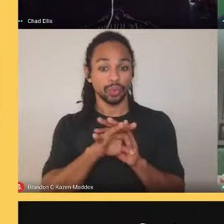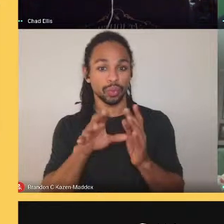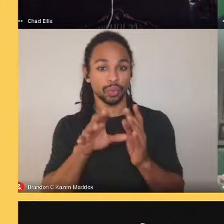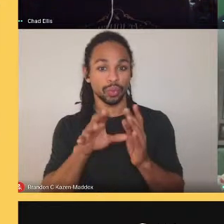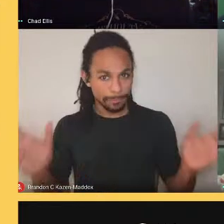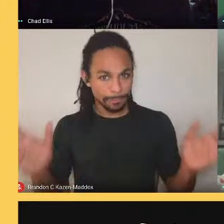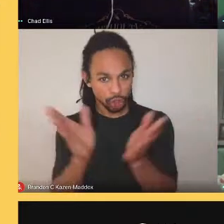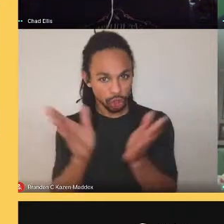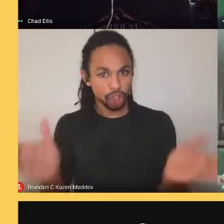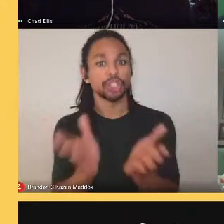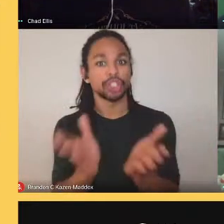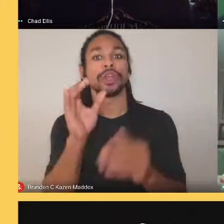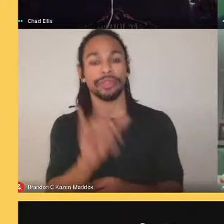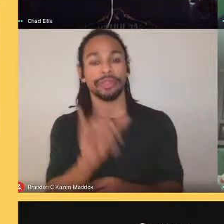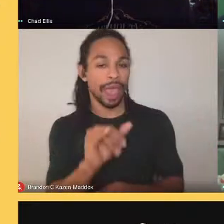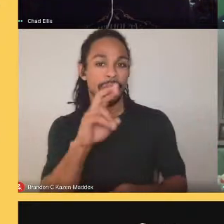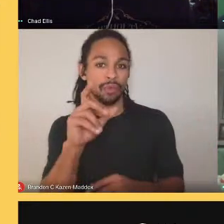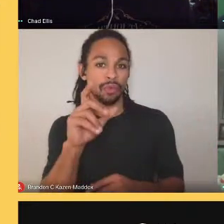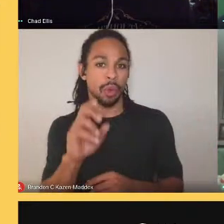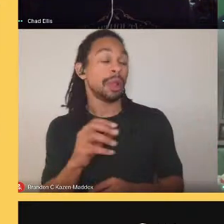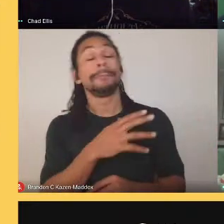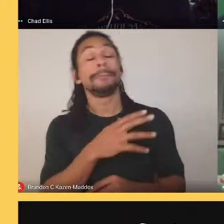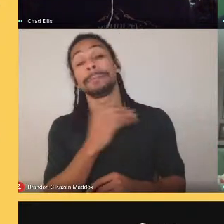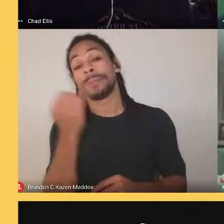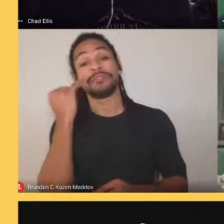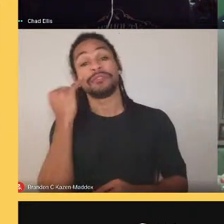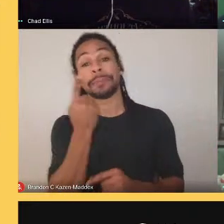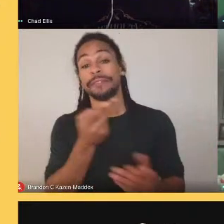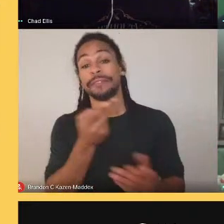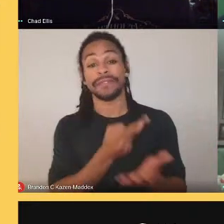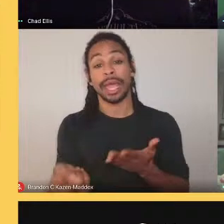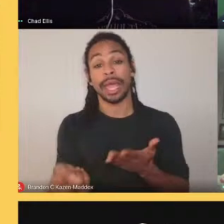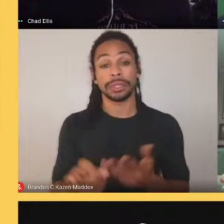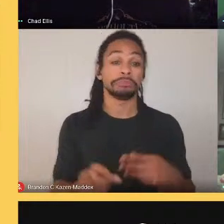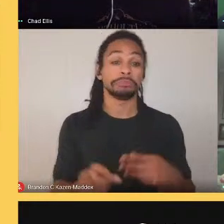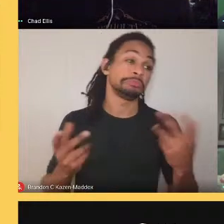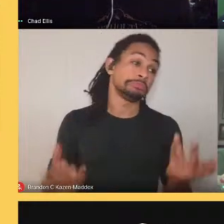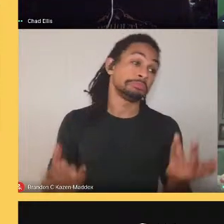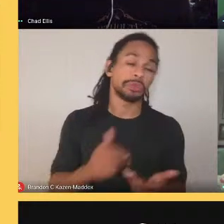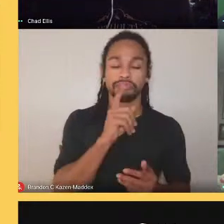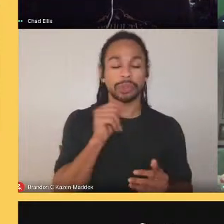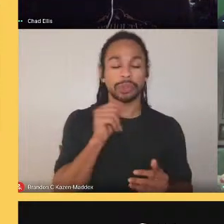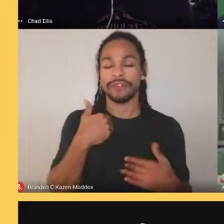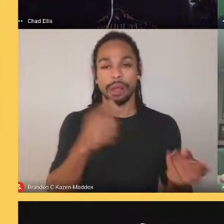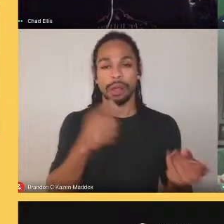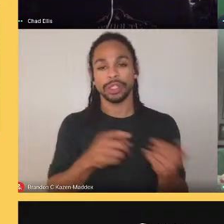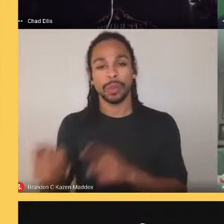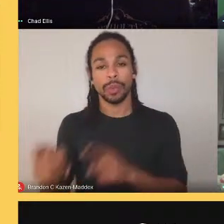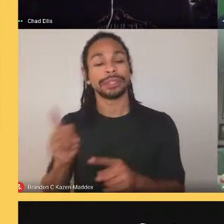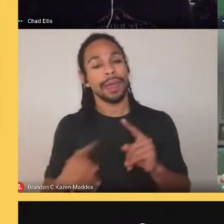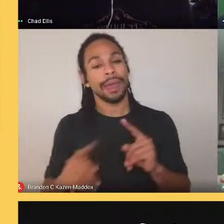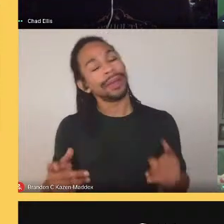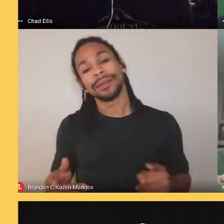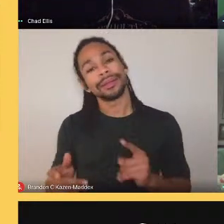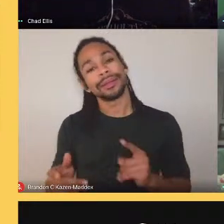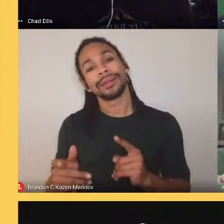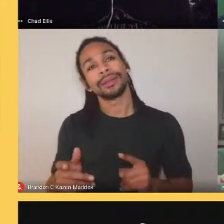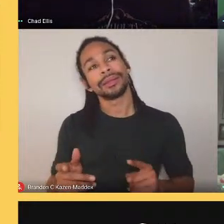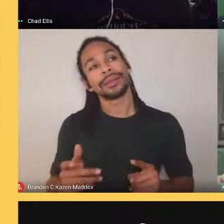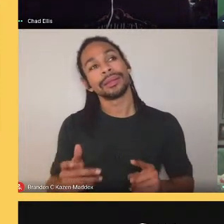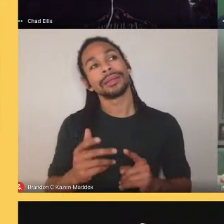know, no real consequence, you just don't do it. But if you push the roll, there is always consequence. And, you